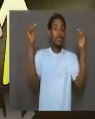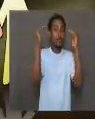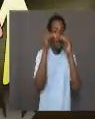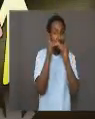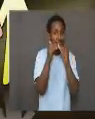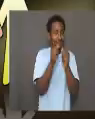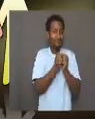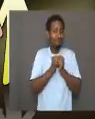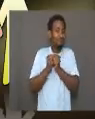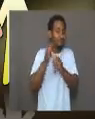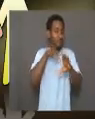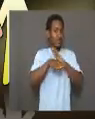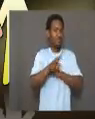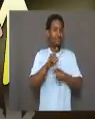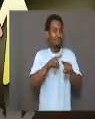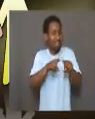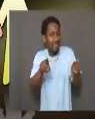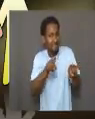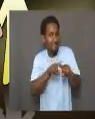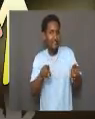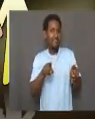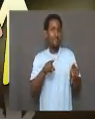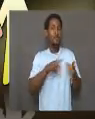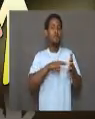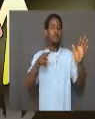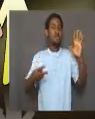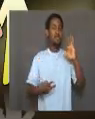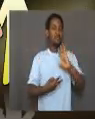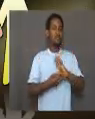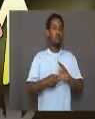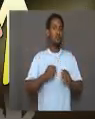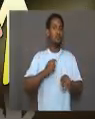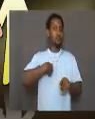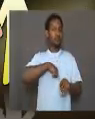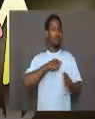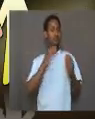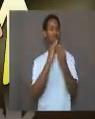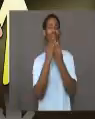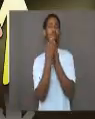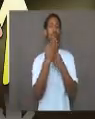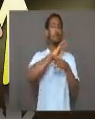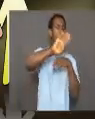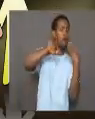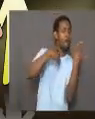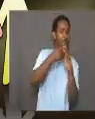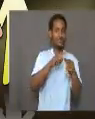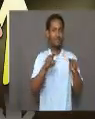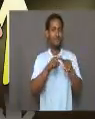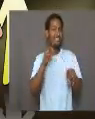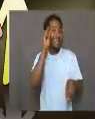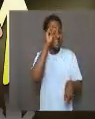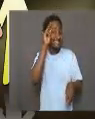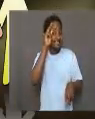Equality within diversity means that we treat all different cultures with